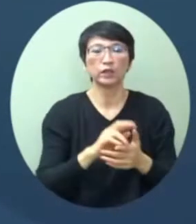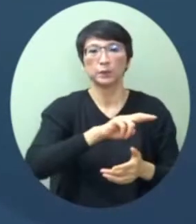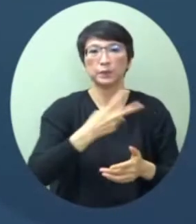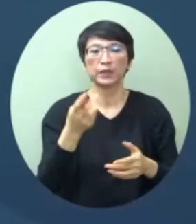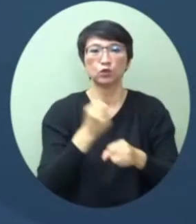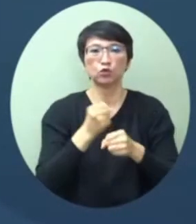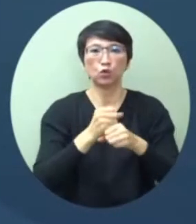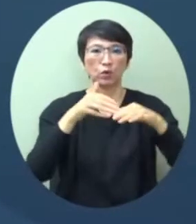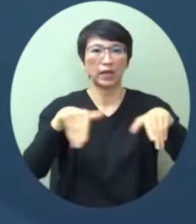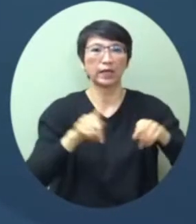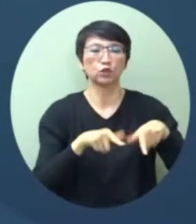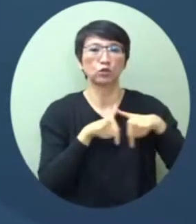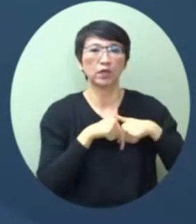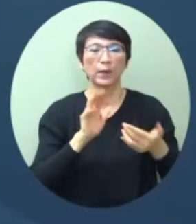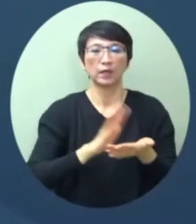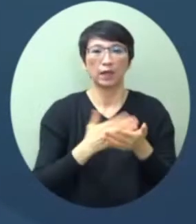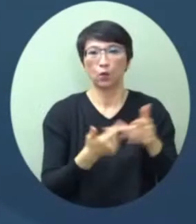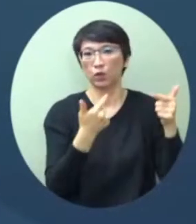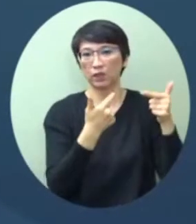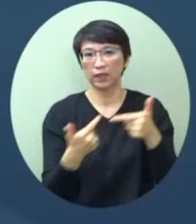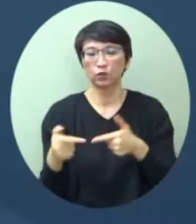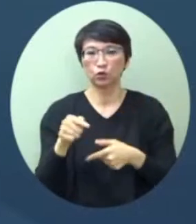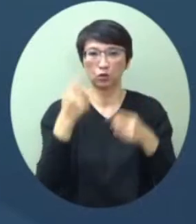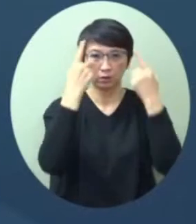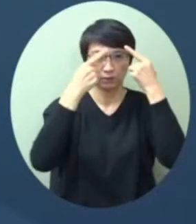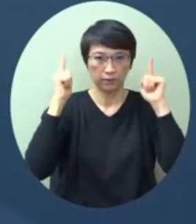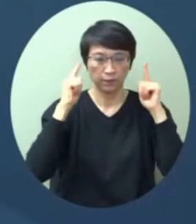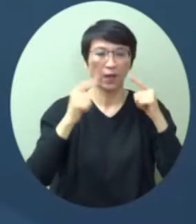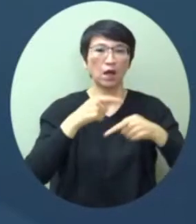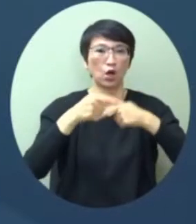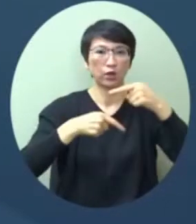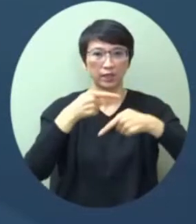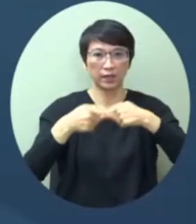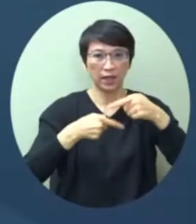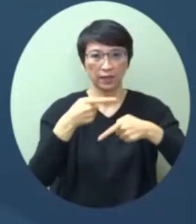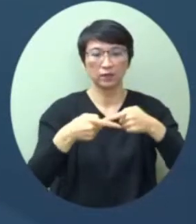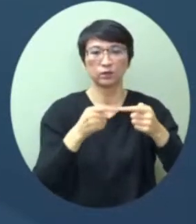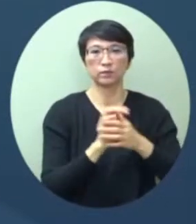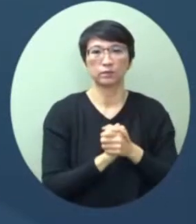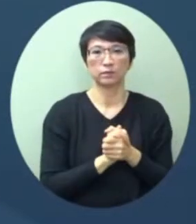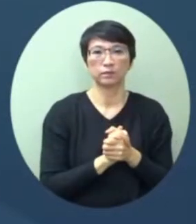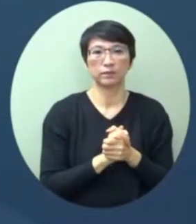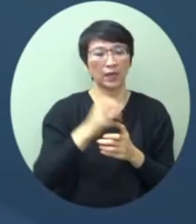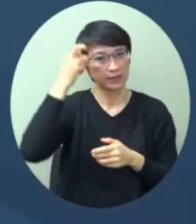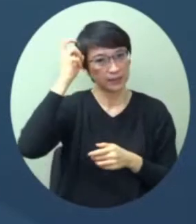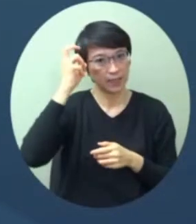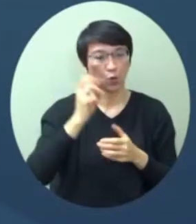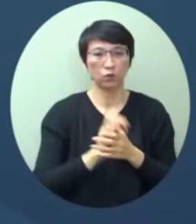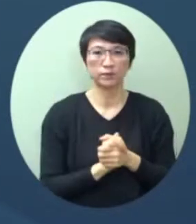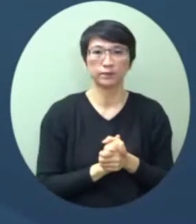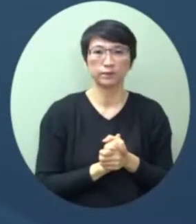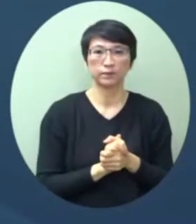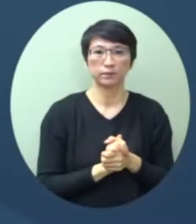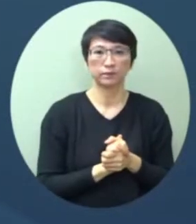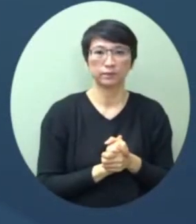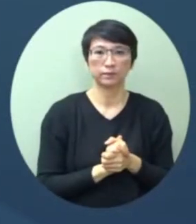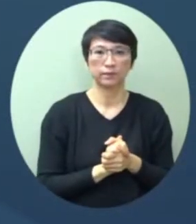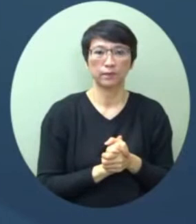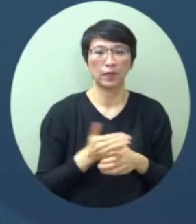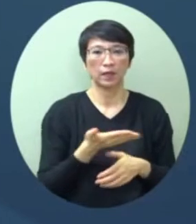can vacate a whole block of student hostel for isolation purpose. We'll continue to discuss with